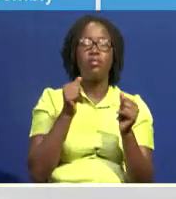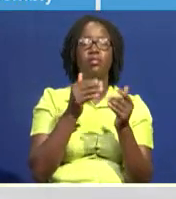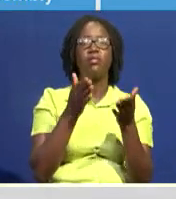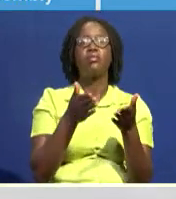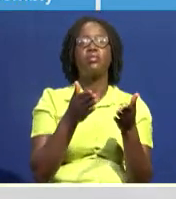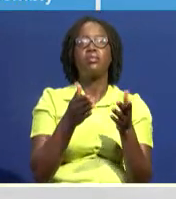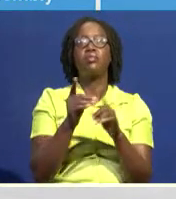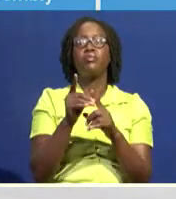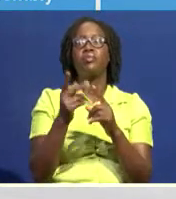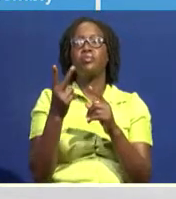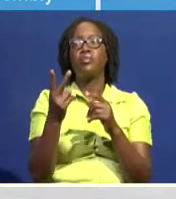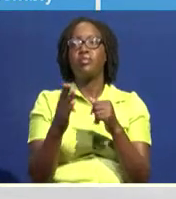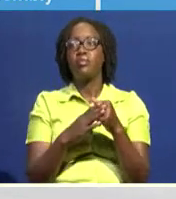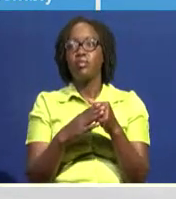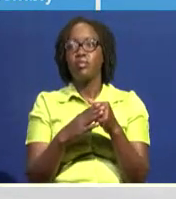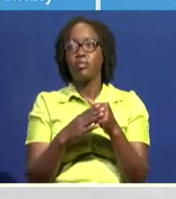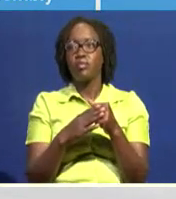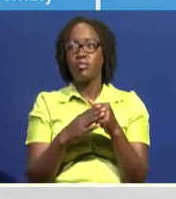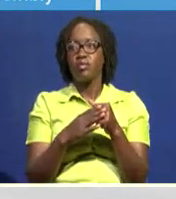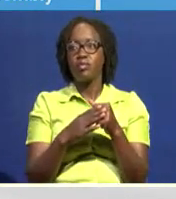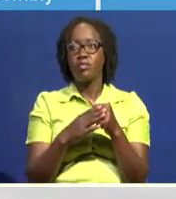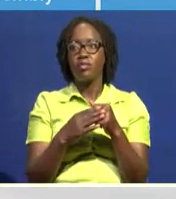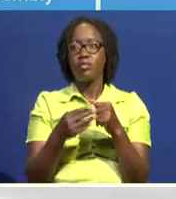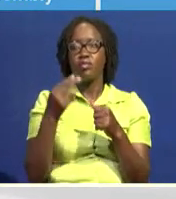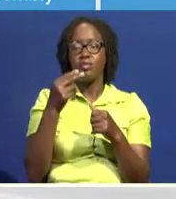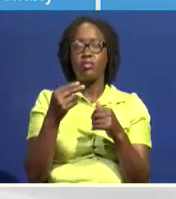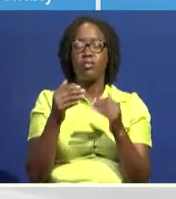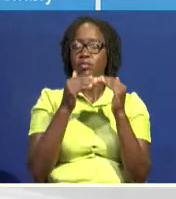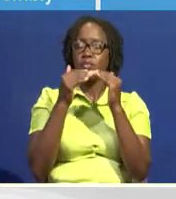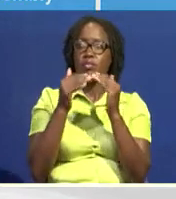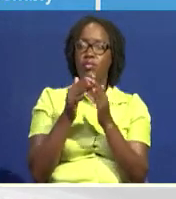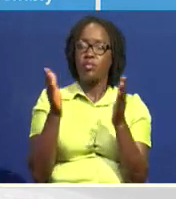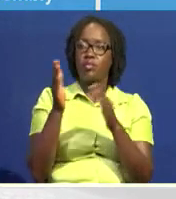there on the 29th on the high-level opening day,